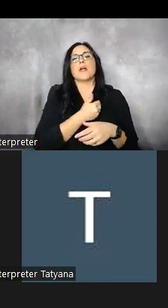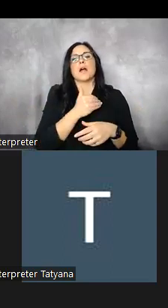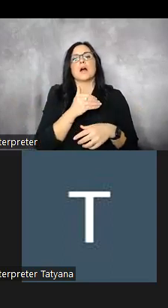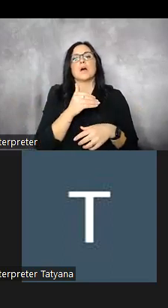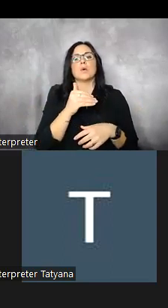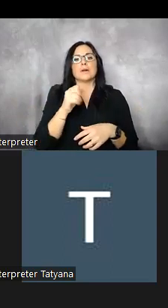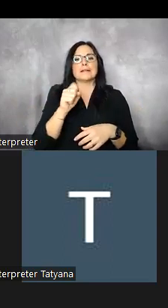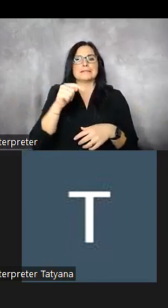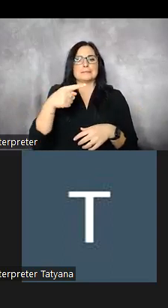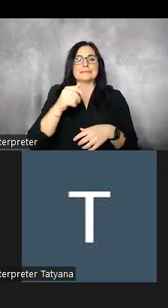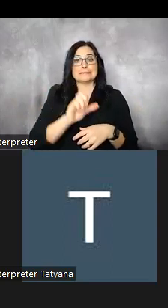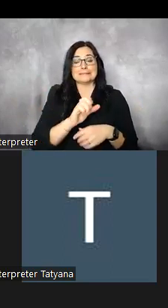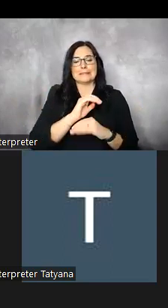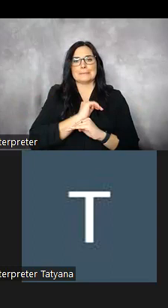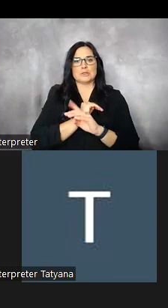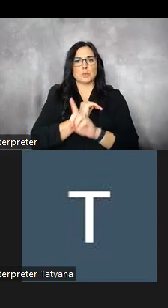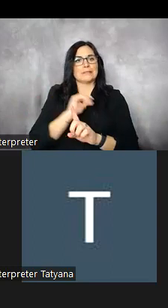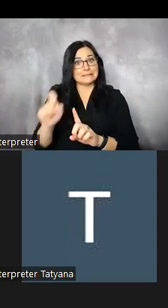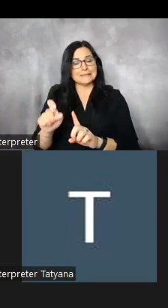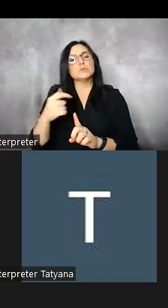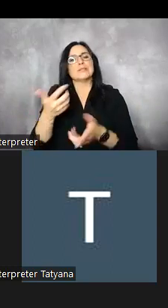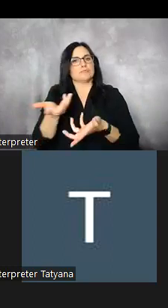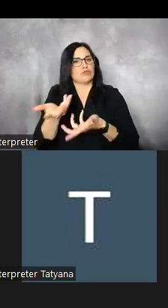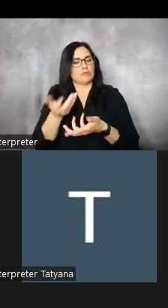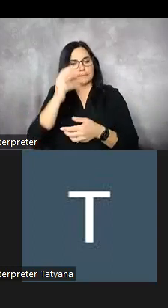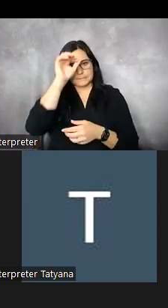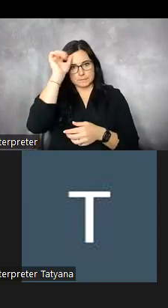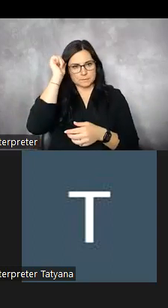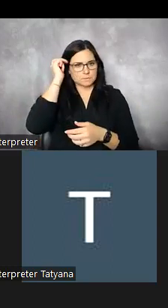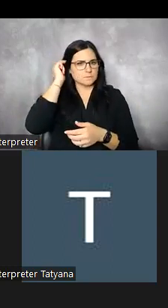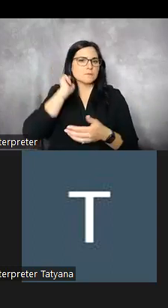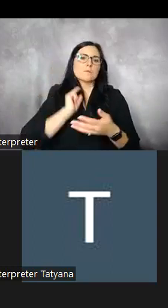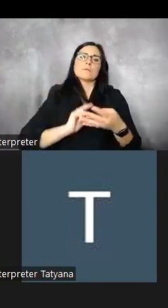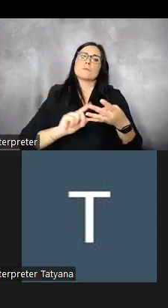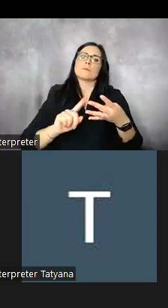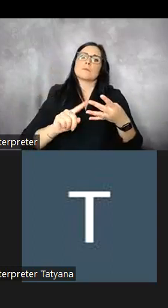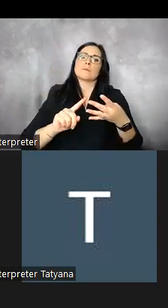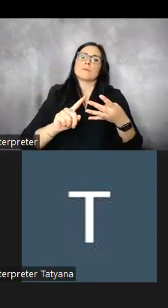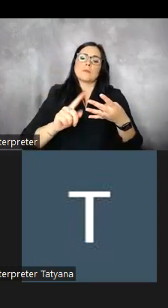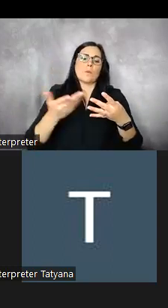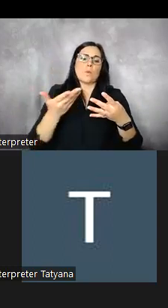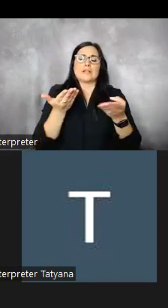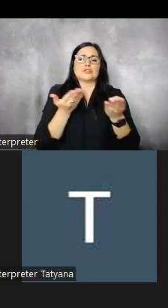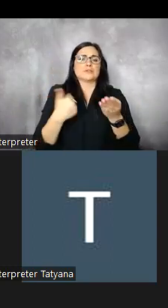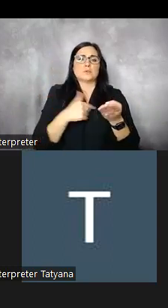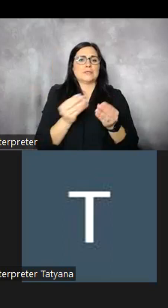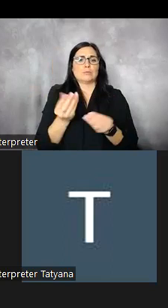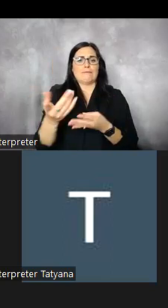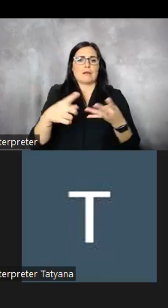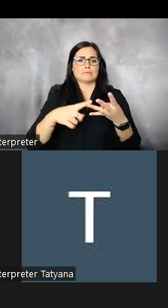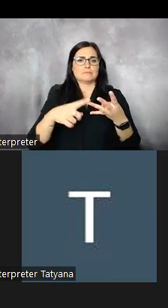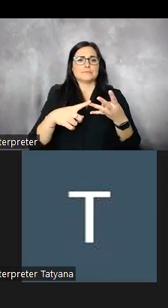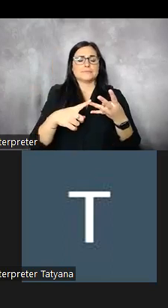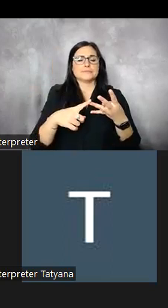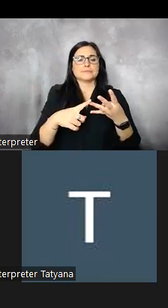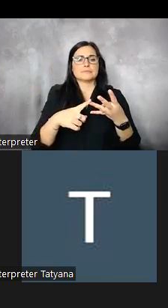the ATPC to meet your guys' needs. What services do we provide specifically right now? We can talk about.